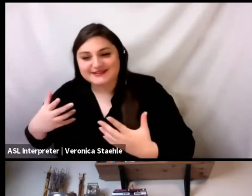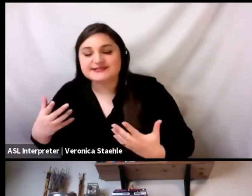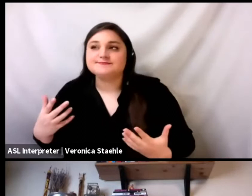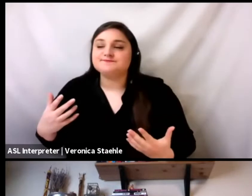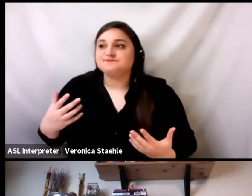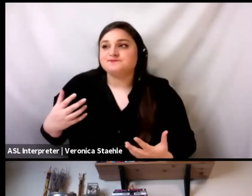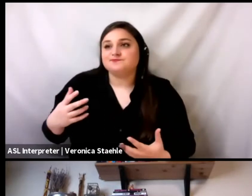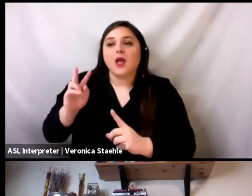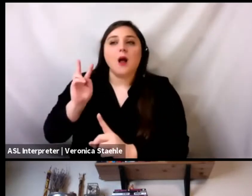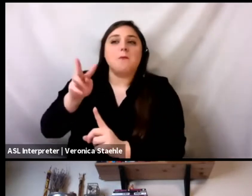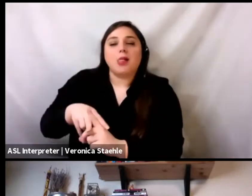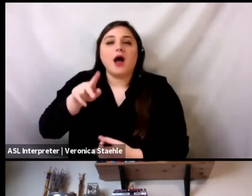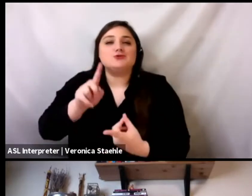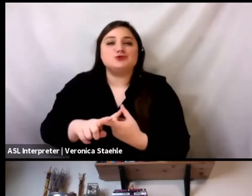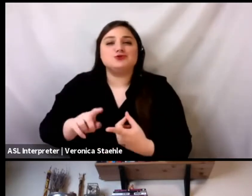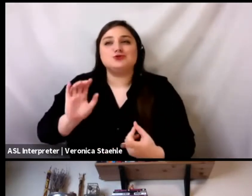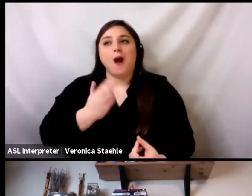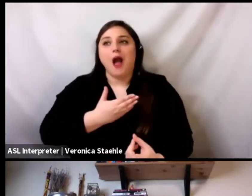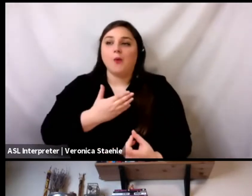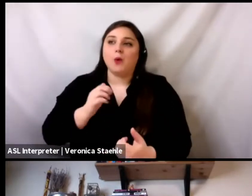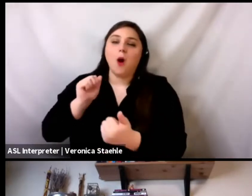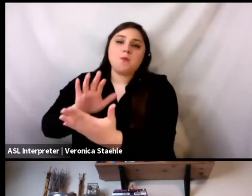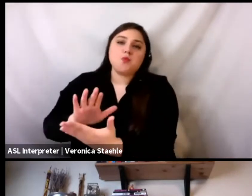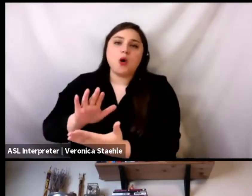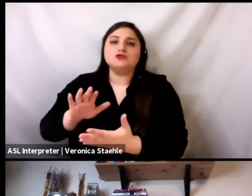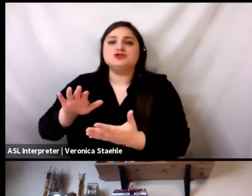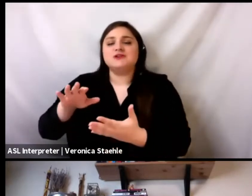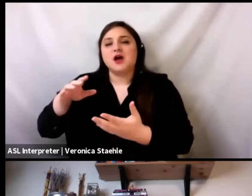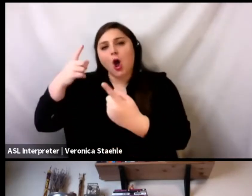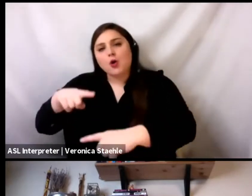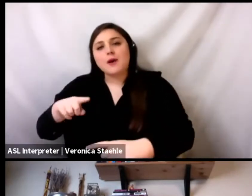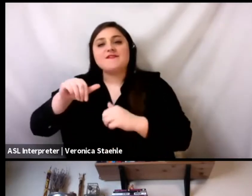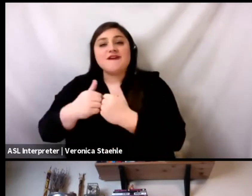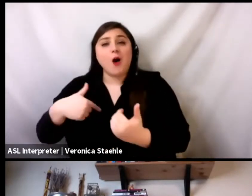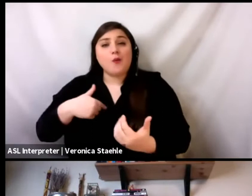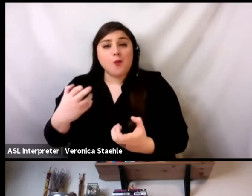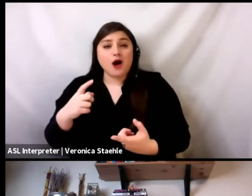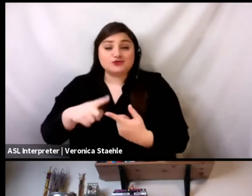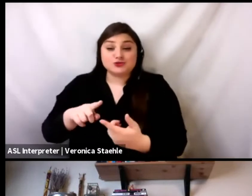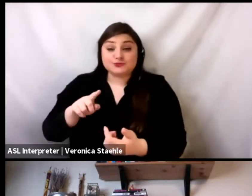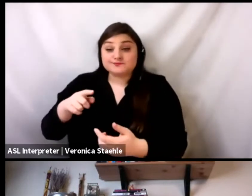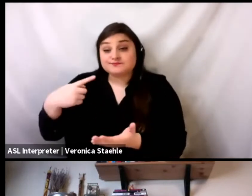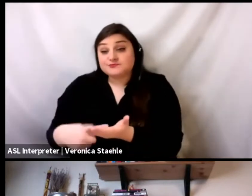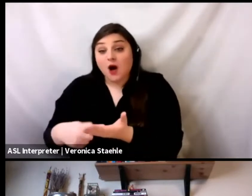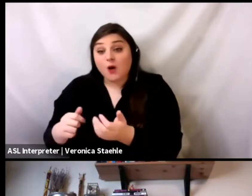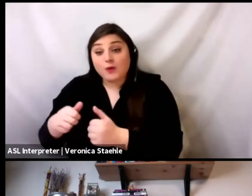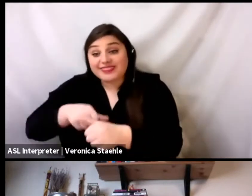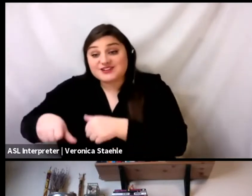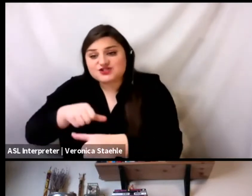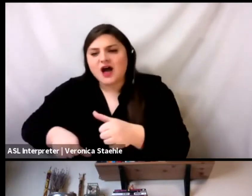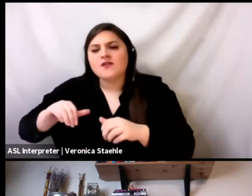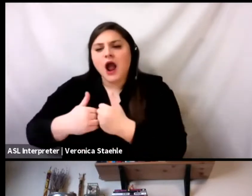like how we want to be with each other and how we want to talk with each other and how we want to be talked to. So